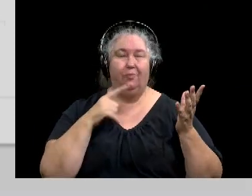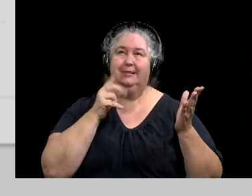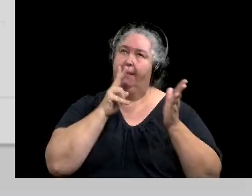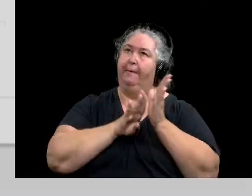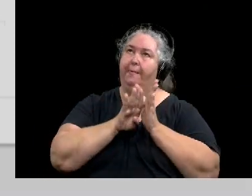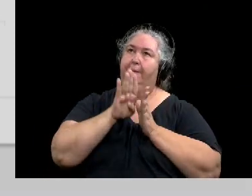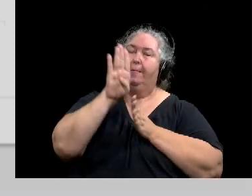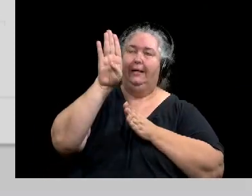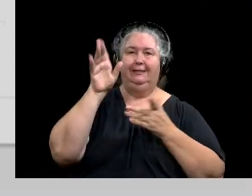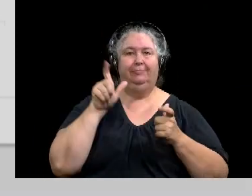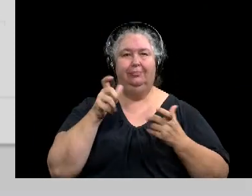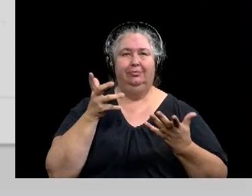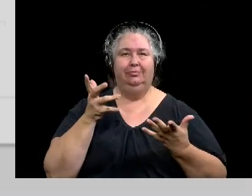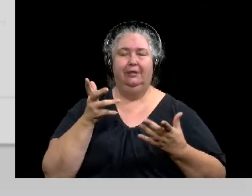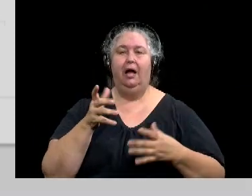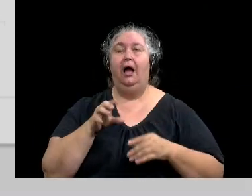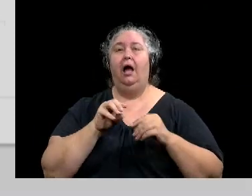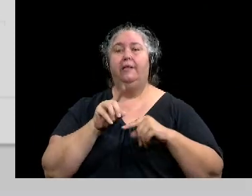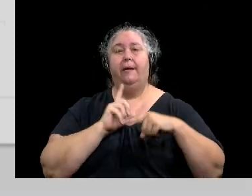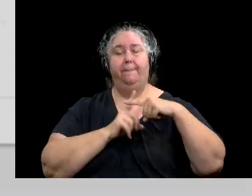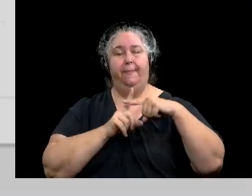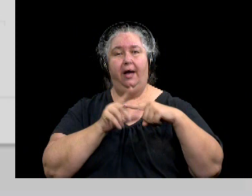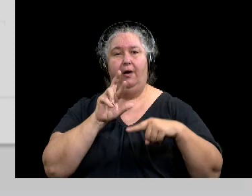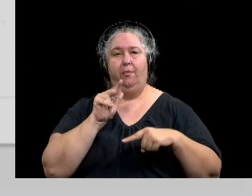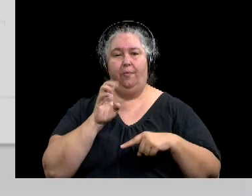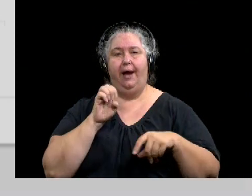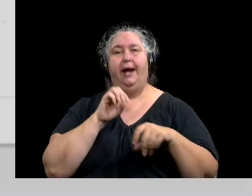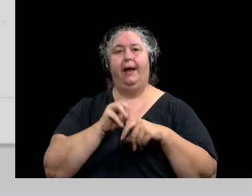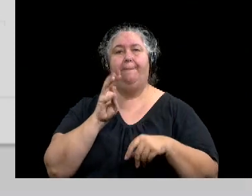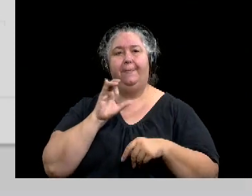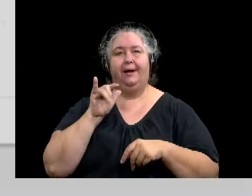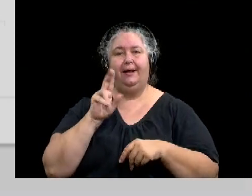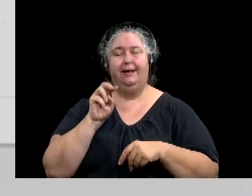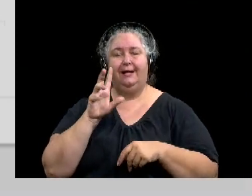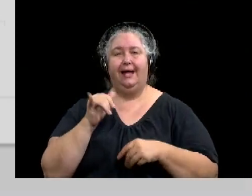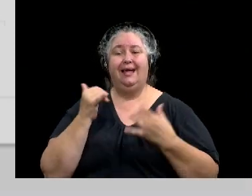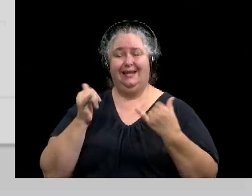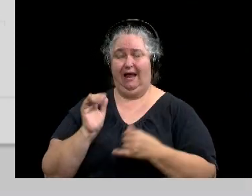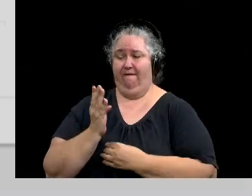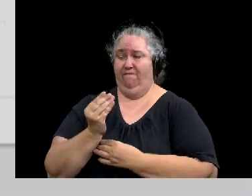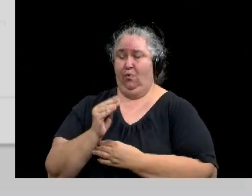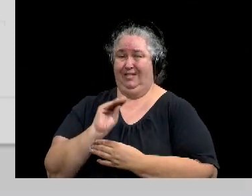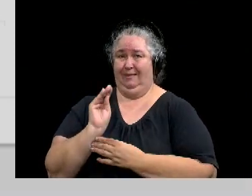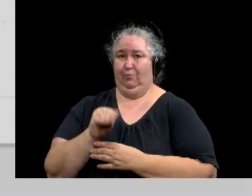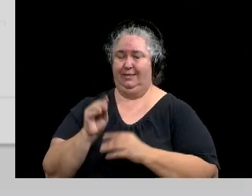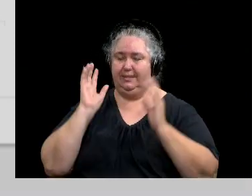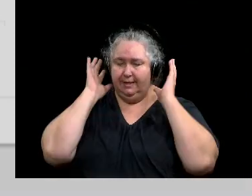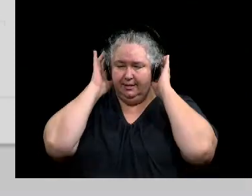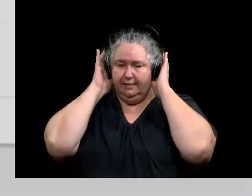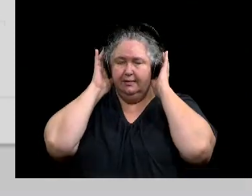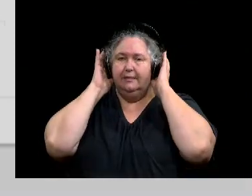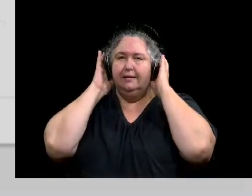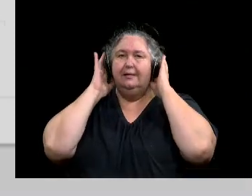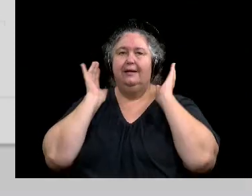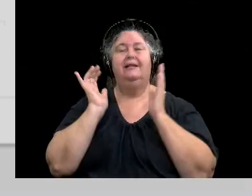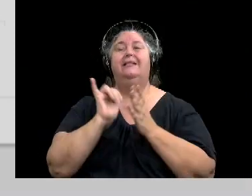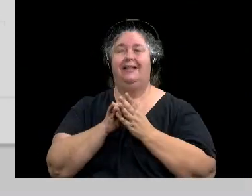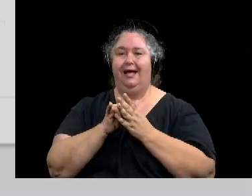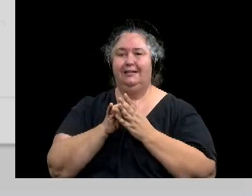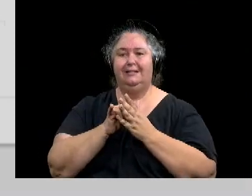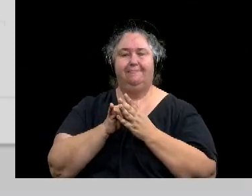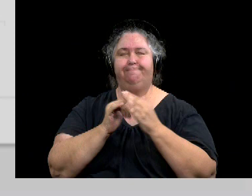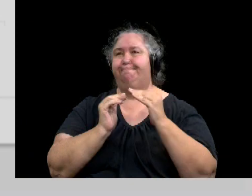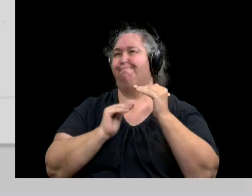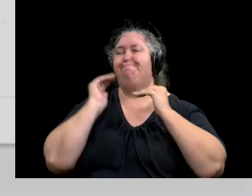The positivity rate in McLennan County is now 14%, and that exceeds the positivity rate at the state level